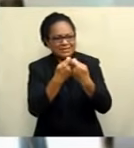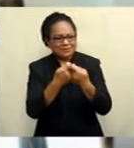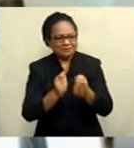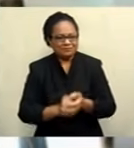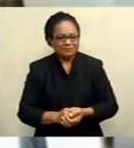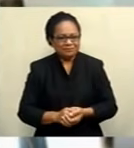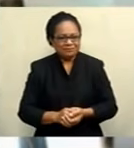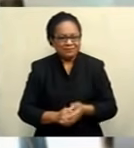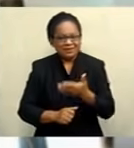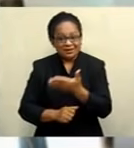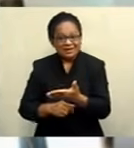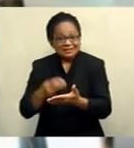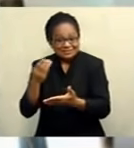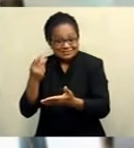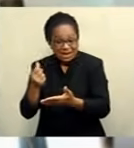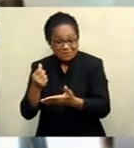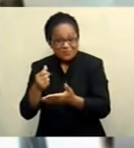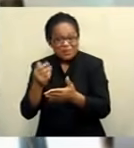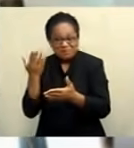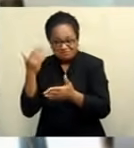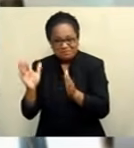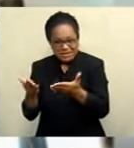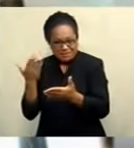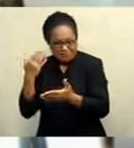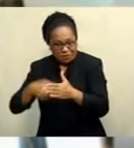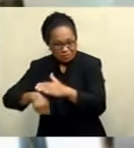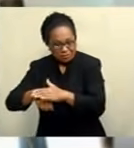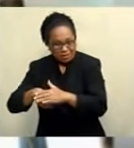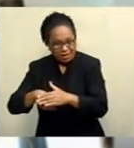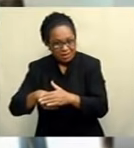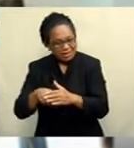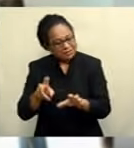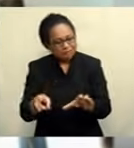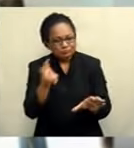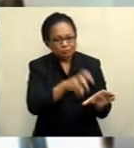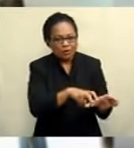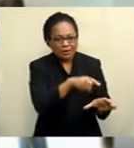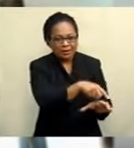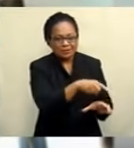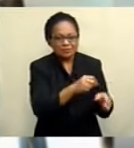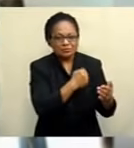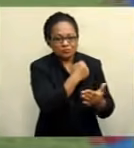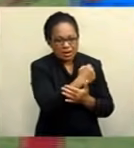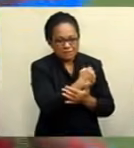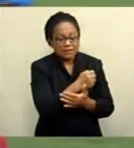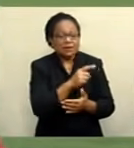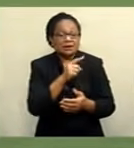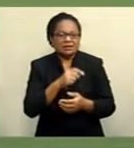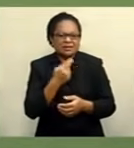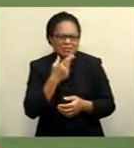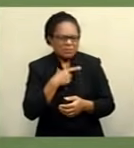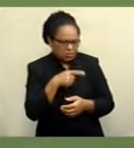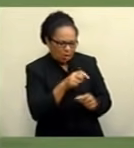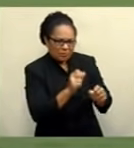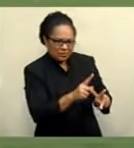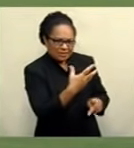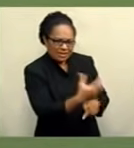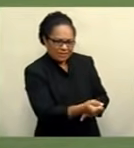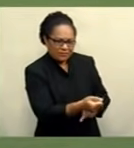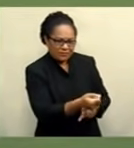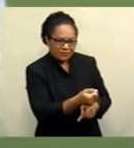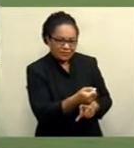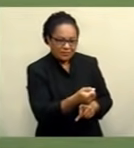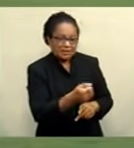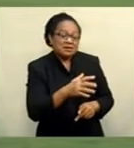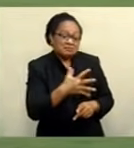lost some good players, and there are some opportunities in rugby and other sports that are